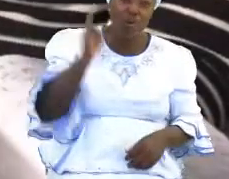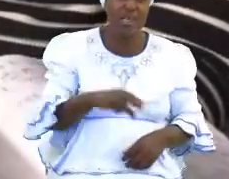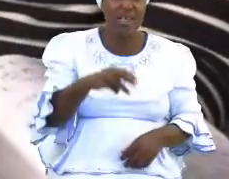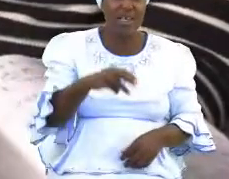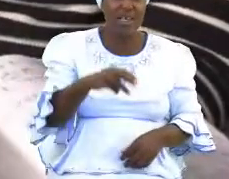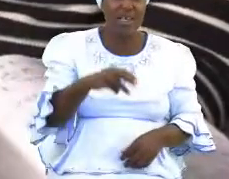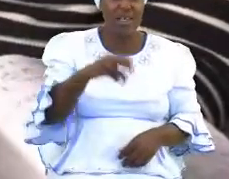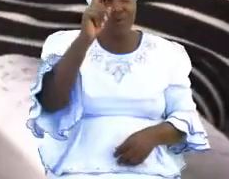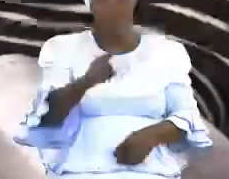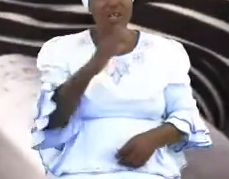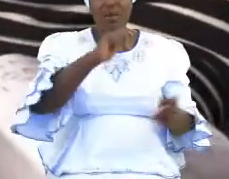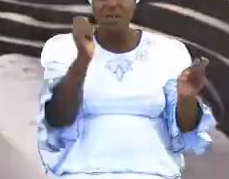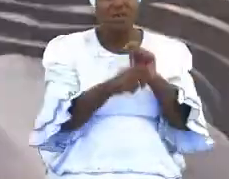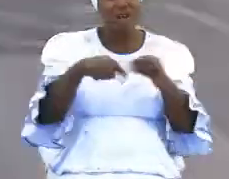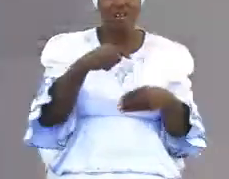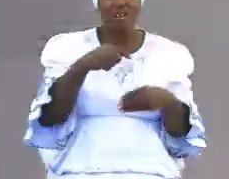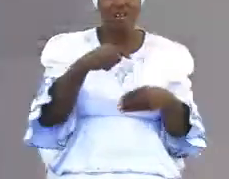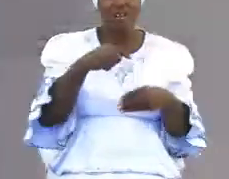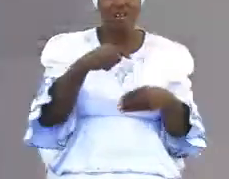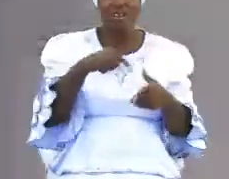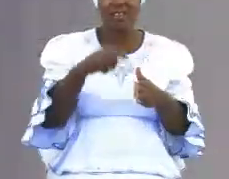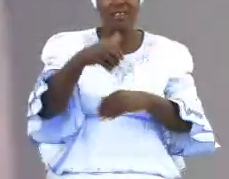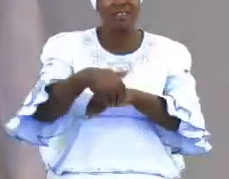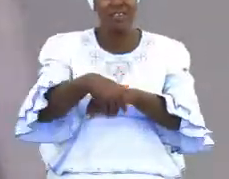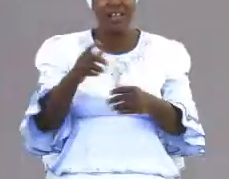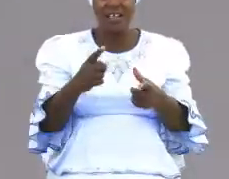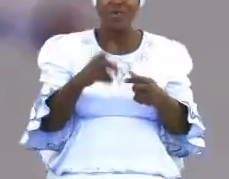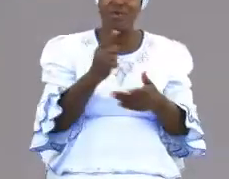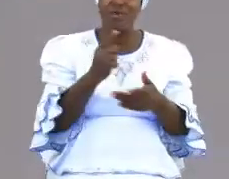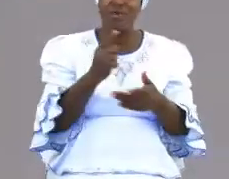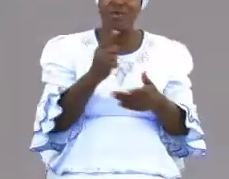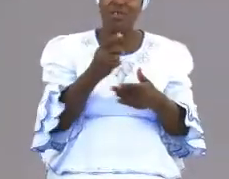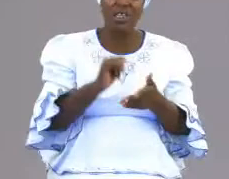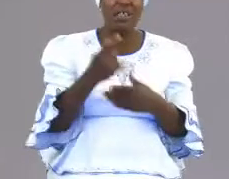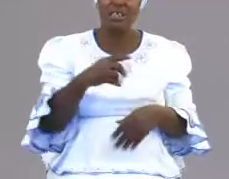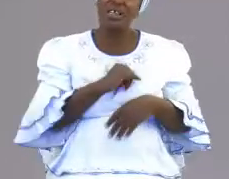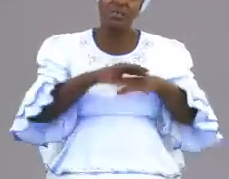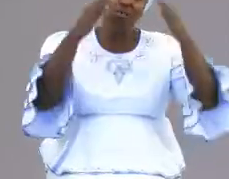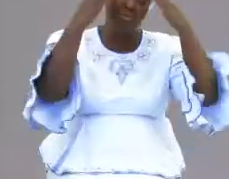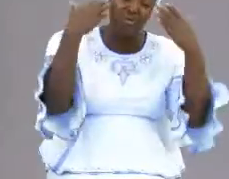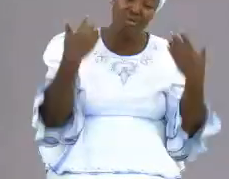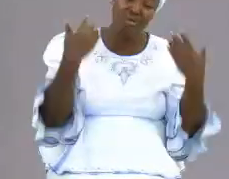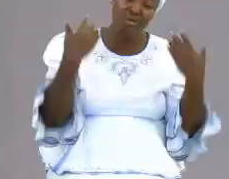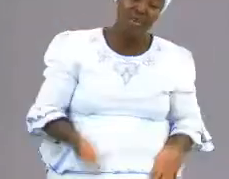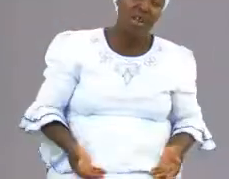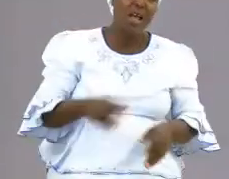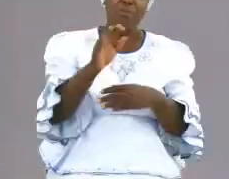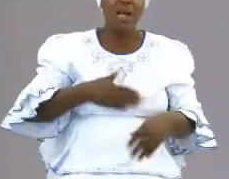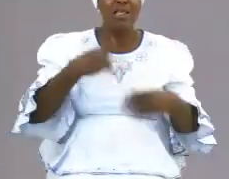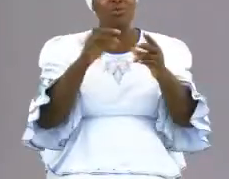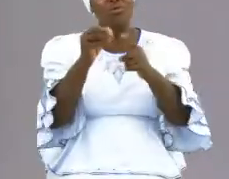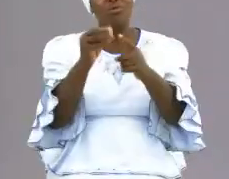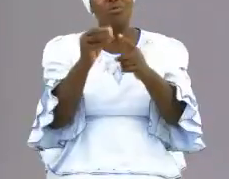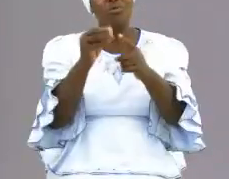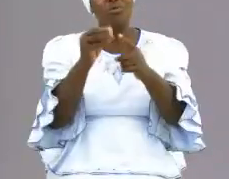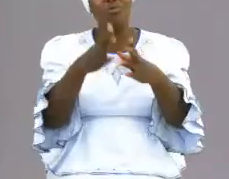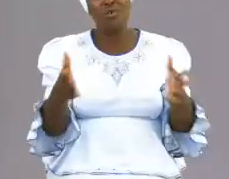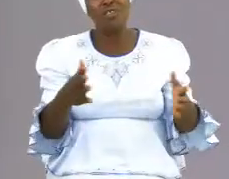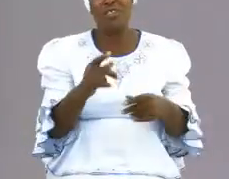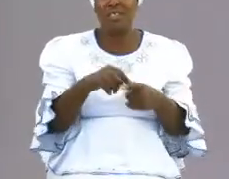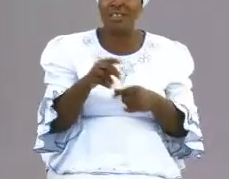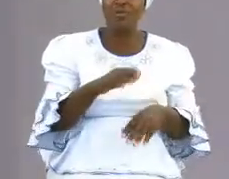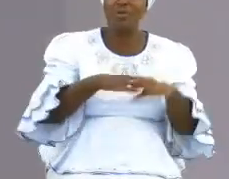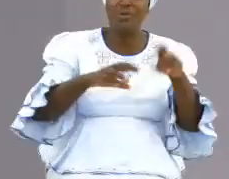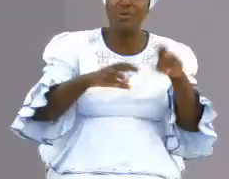so much, and they have seen, they have almost gone beyond the day of grace. The day of grace comes upon